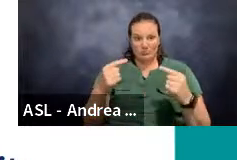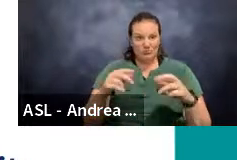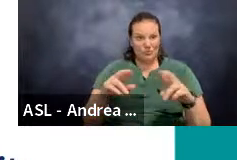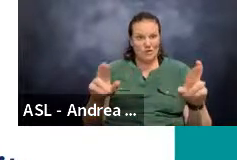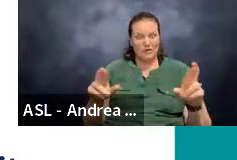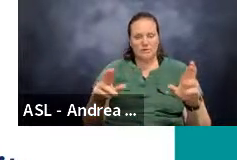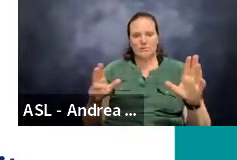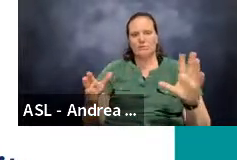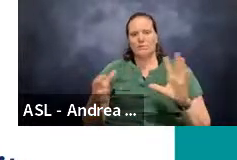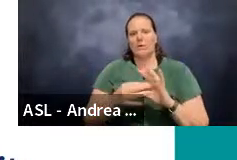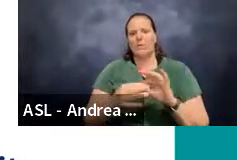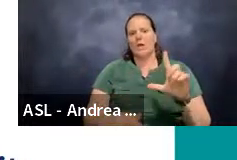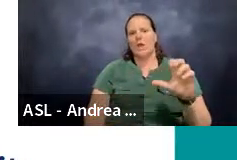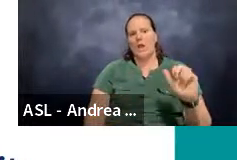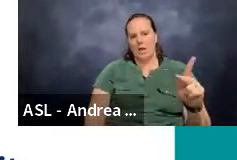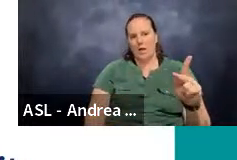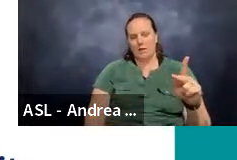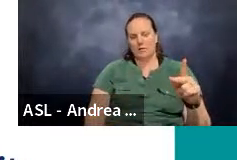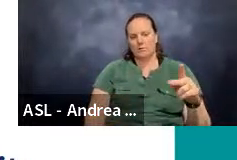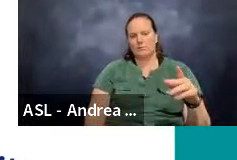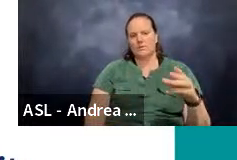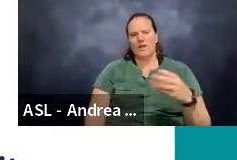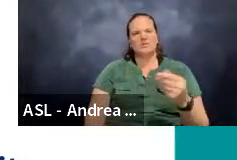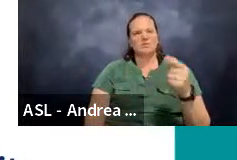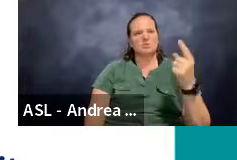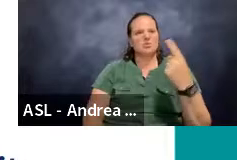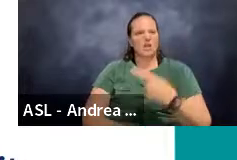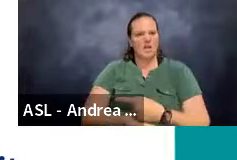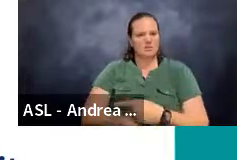well in the next few days.